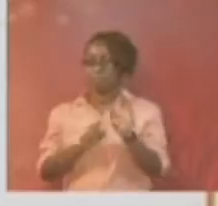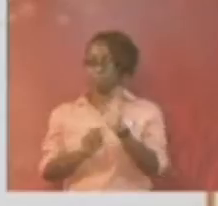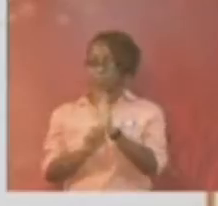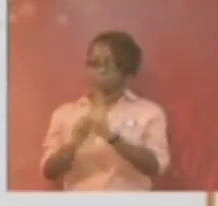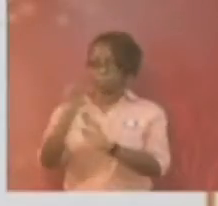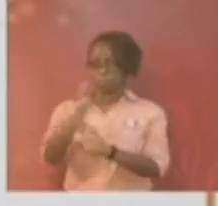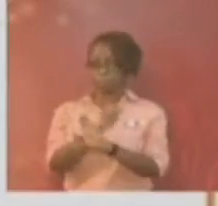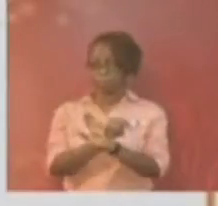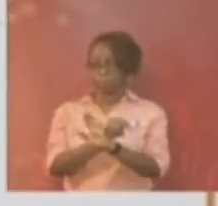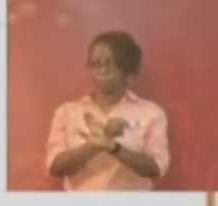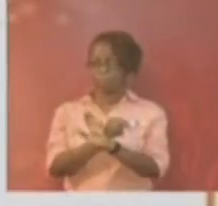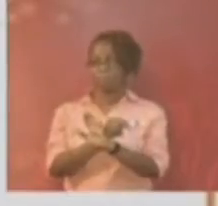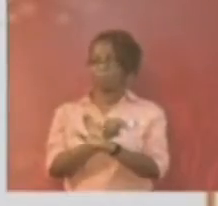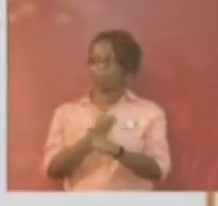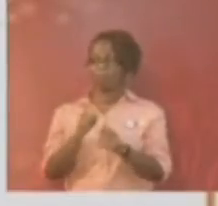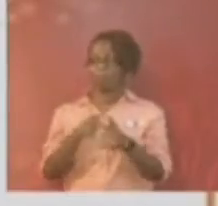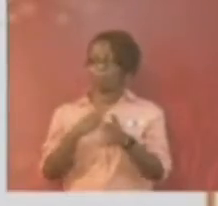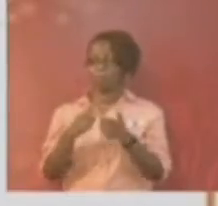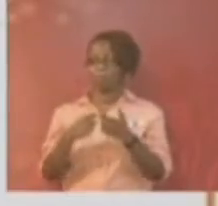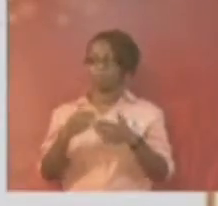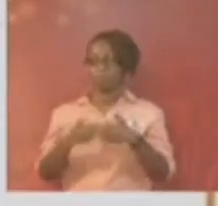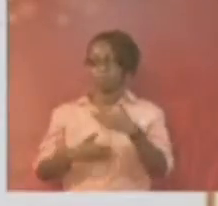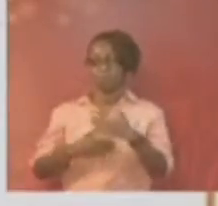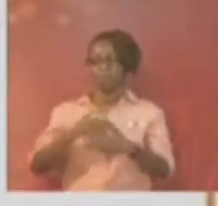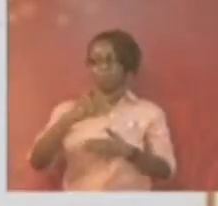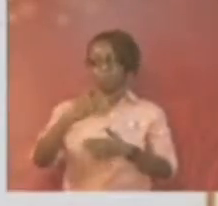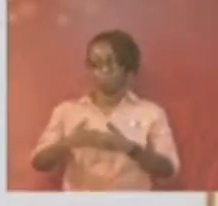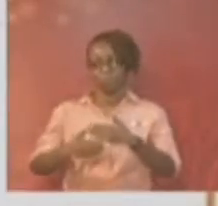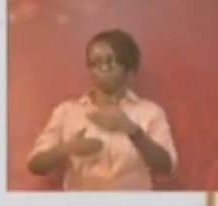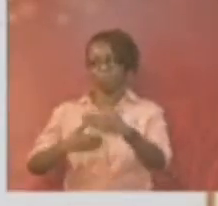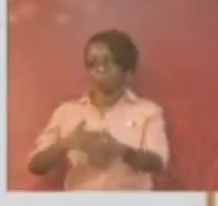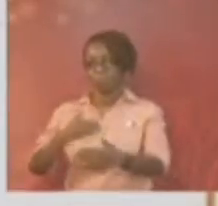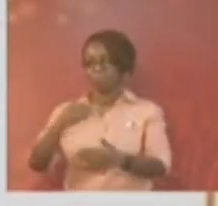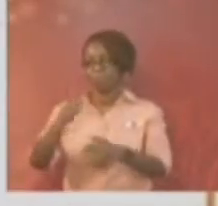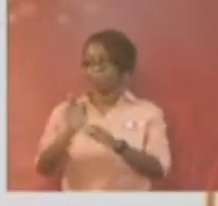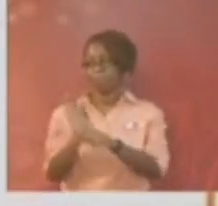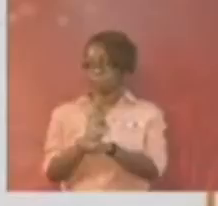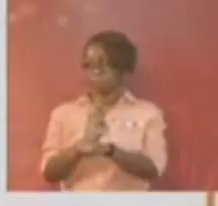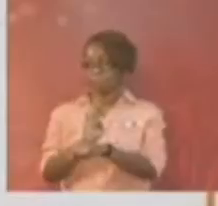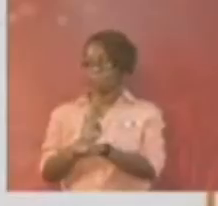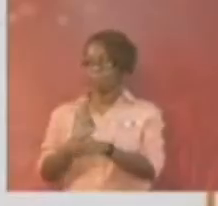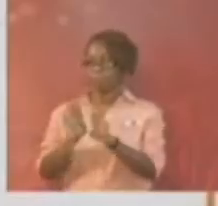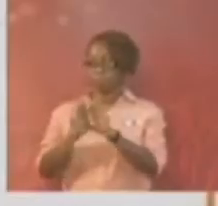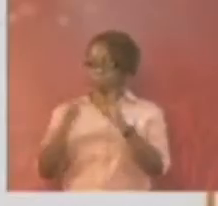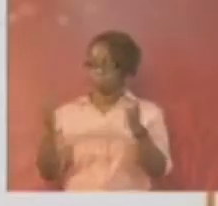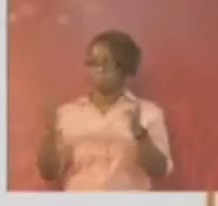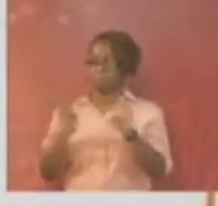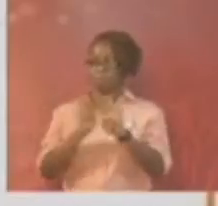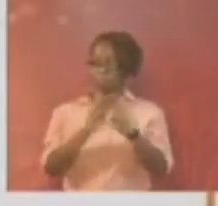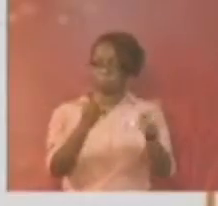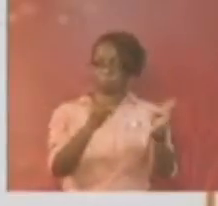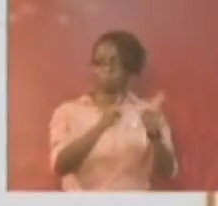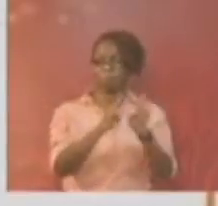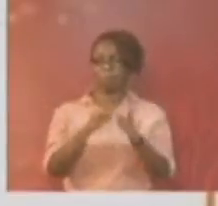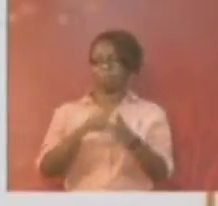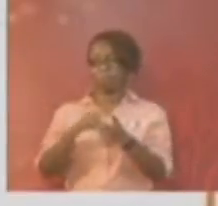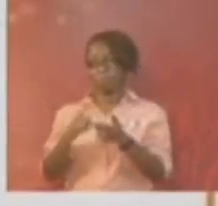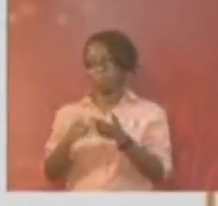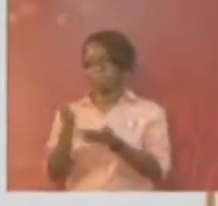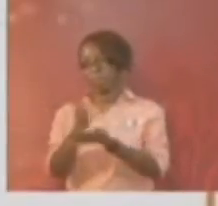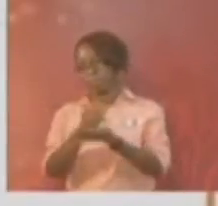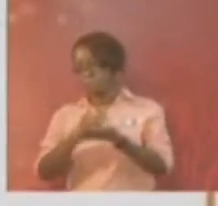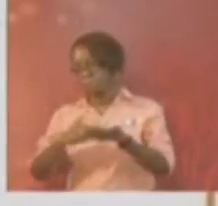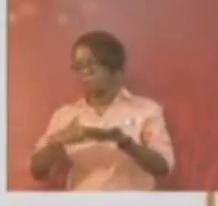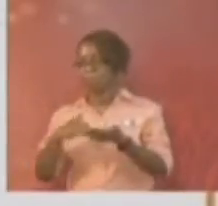as we have moved forward, as we have opened up and started to interact a little more, we have seen an increase in the numbers of cases,